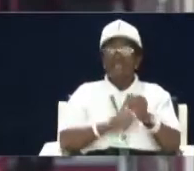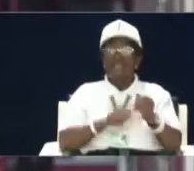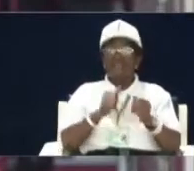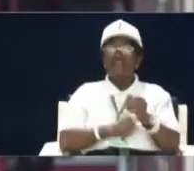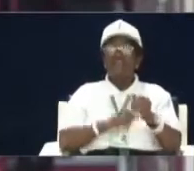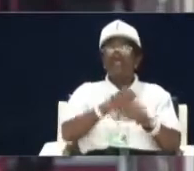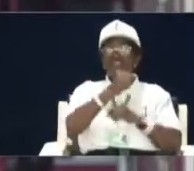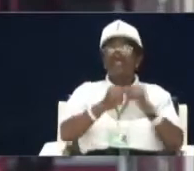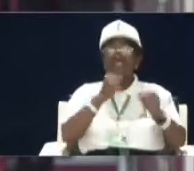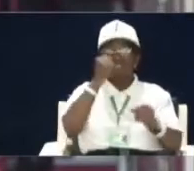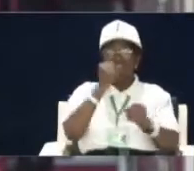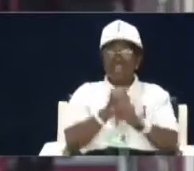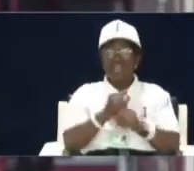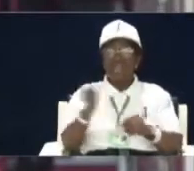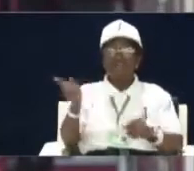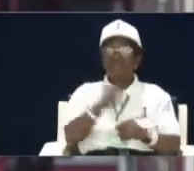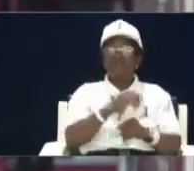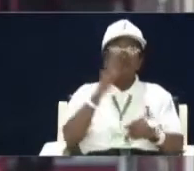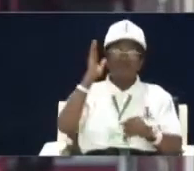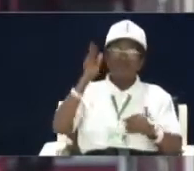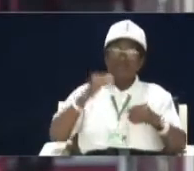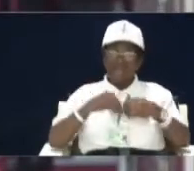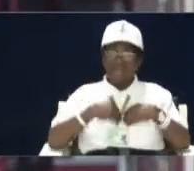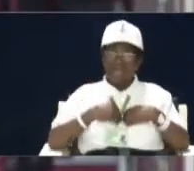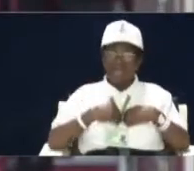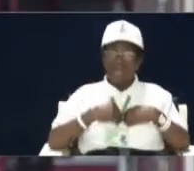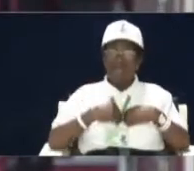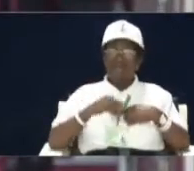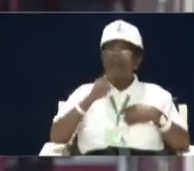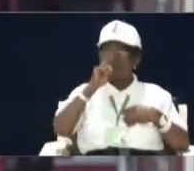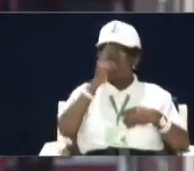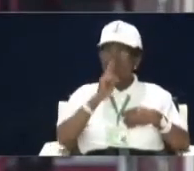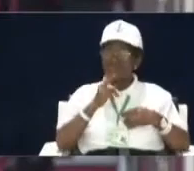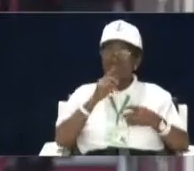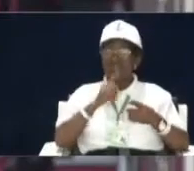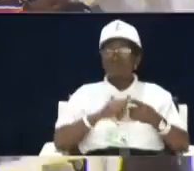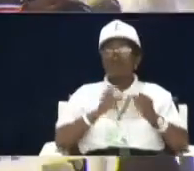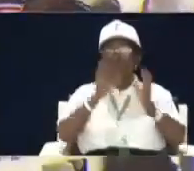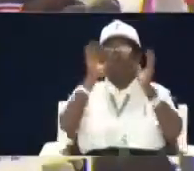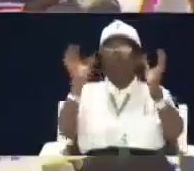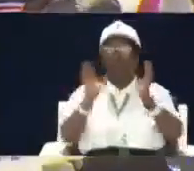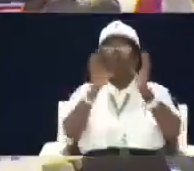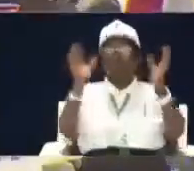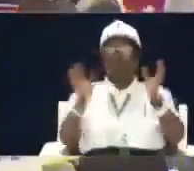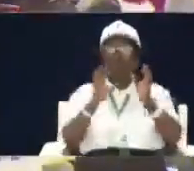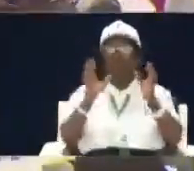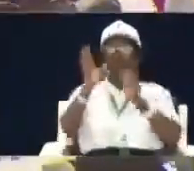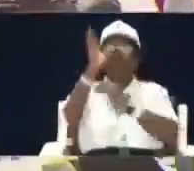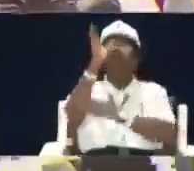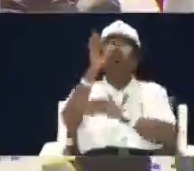year, you will have cause to celebrate God's faithfulness.